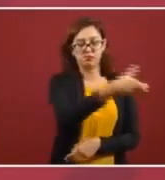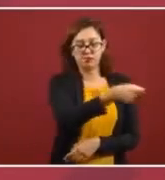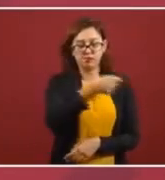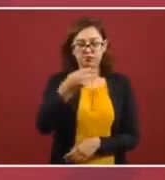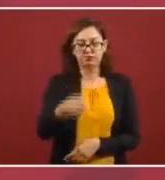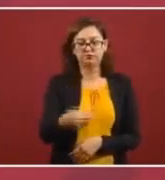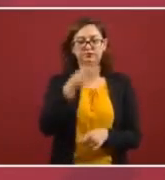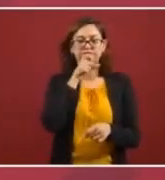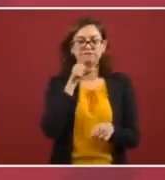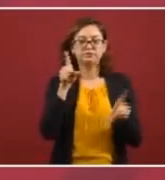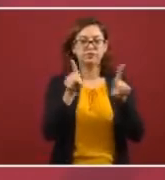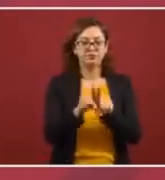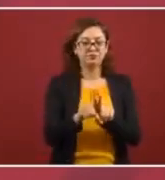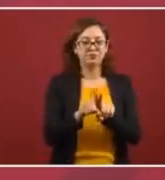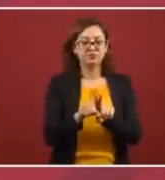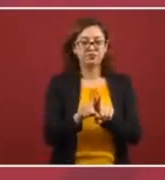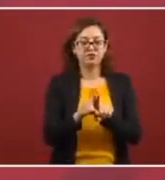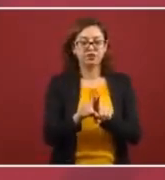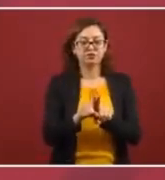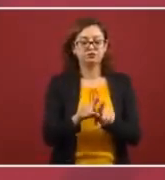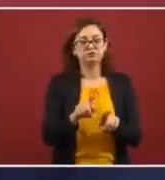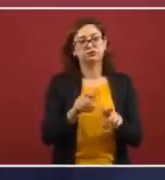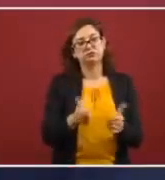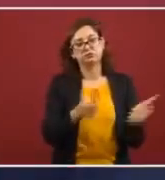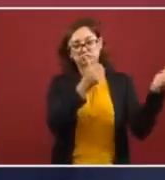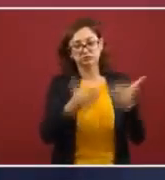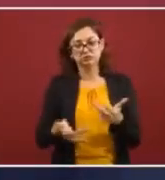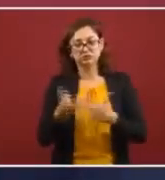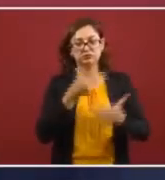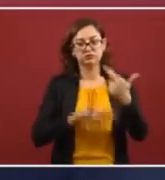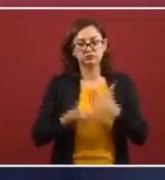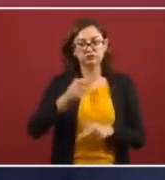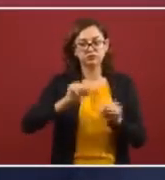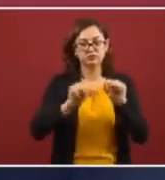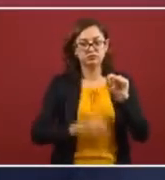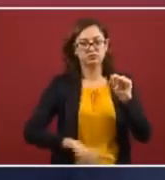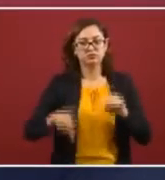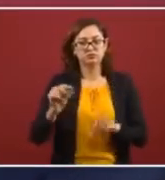And an order to extradition. But